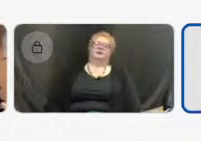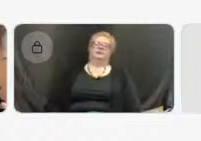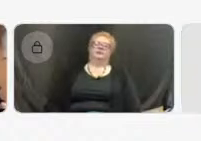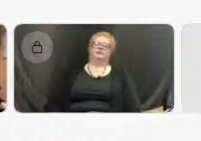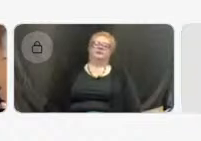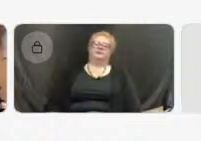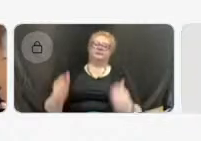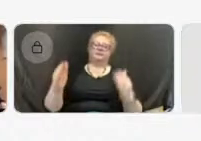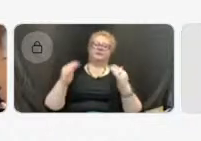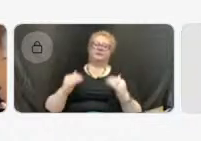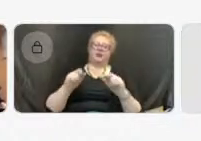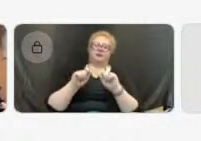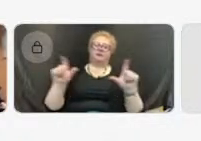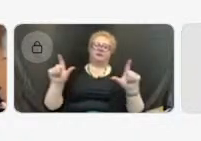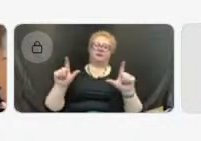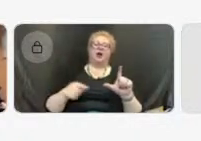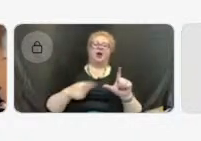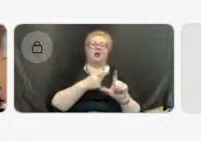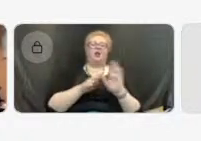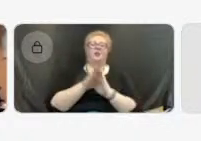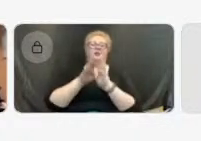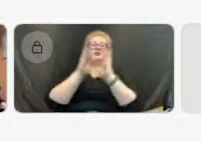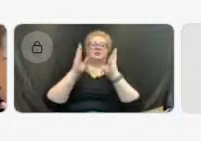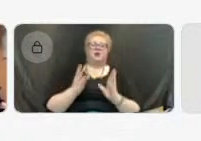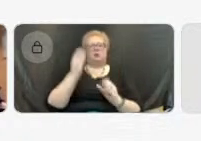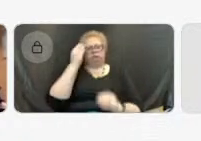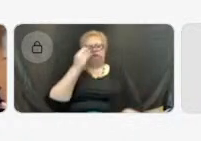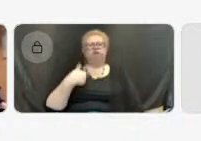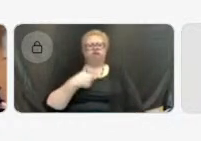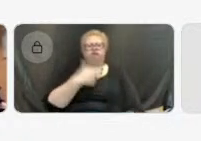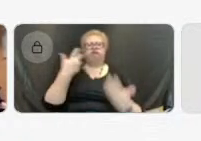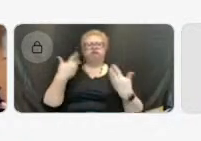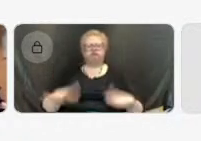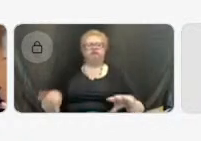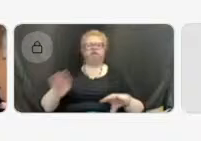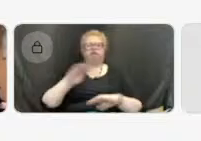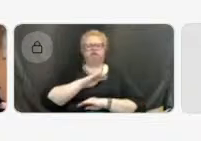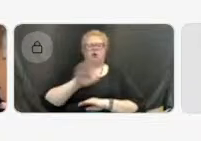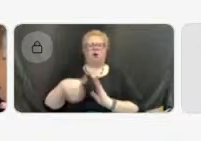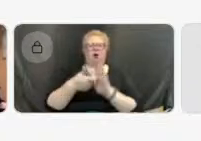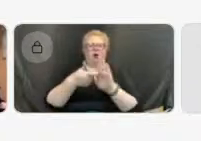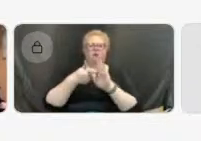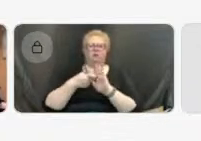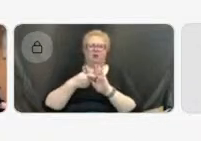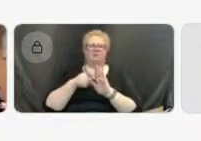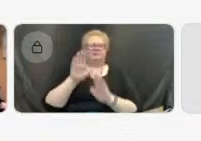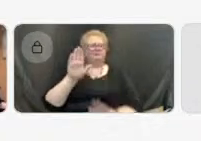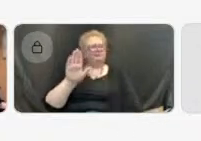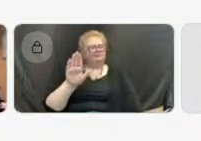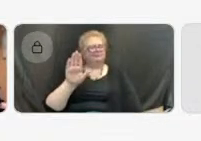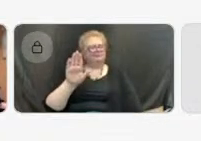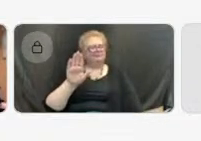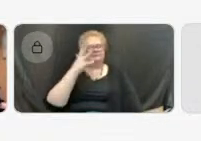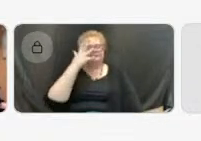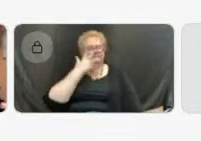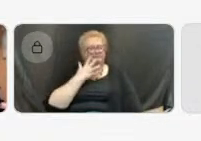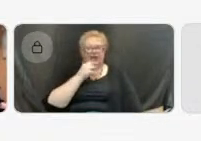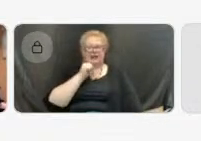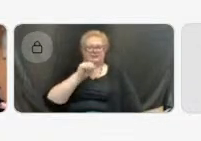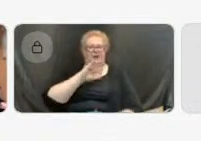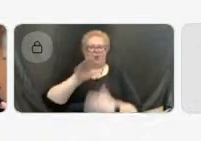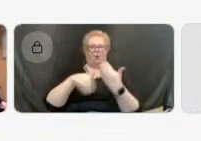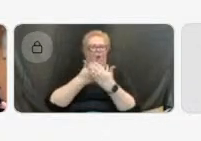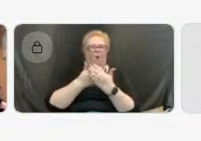The developer continues to tell you that they have met the requirements. Sadly, this is not the whole story. What the developer